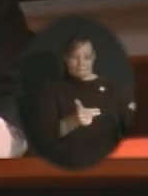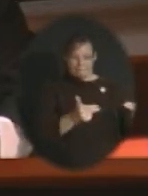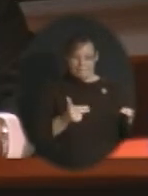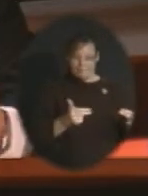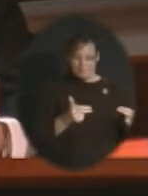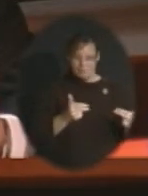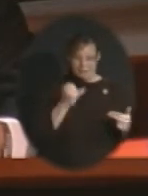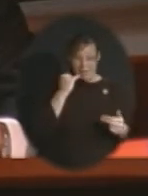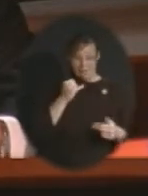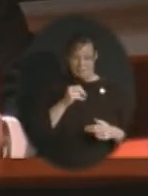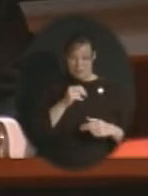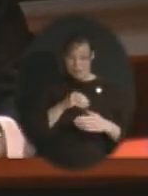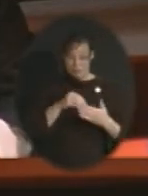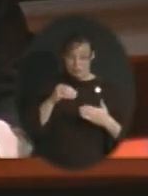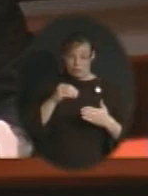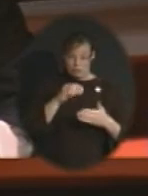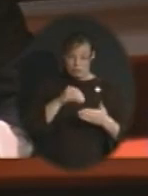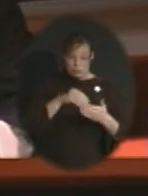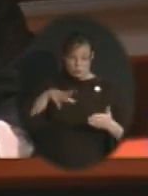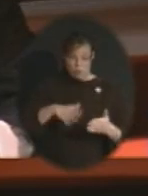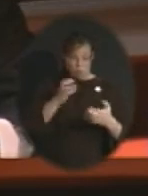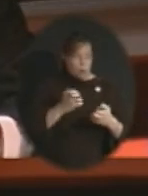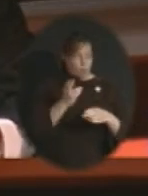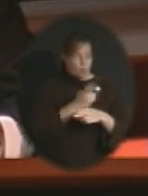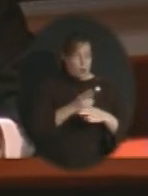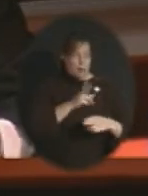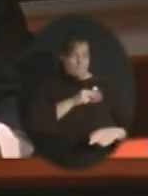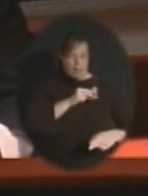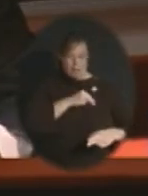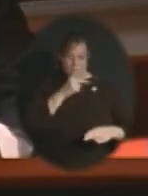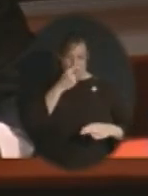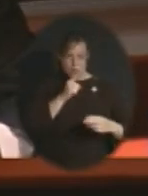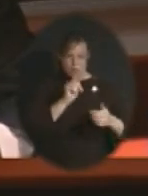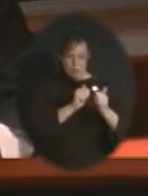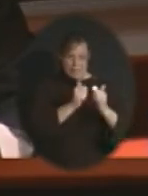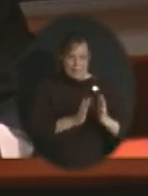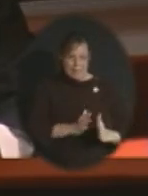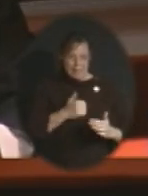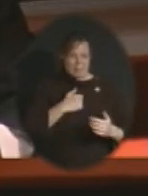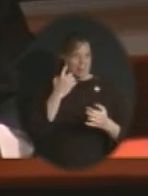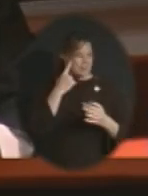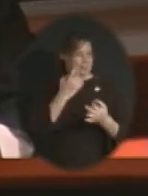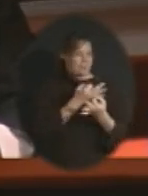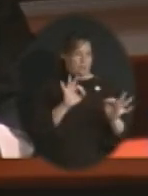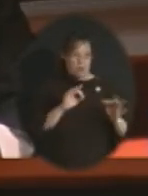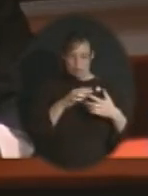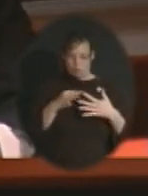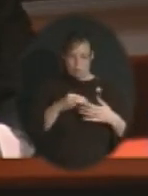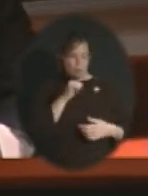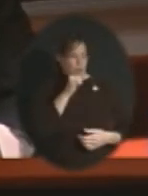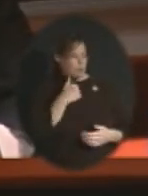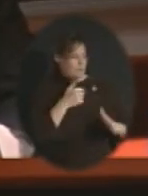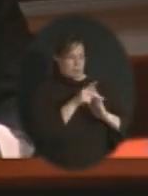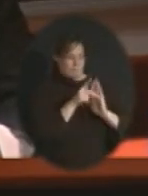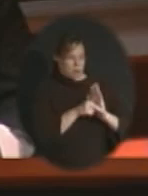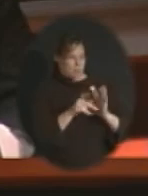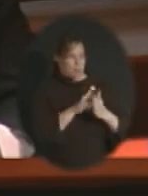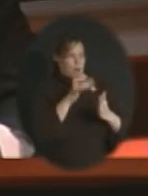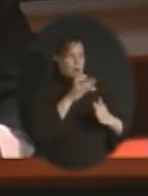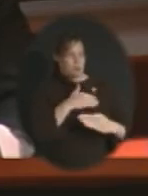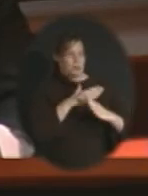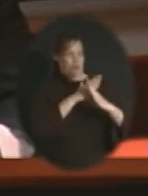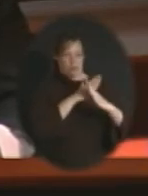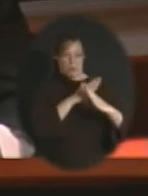wanted to wear a button for their candidate, I don't think there would be anything that we would do, that's a free choice. Yeah, we don't have a policy that would